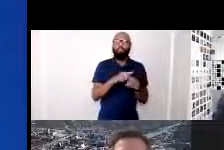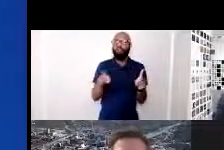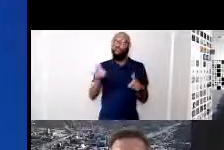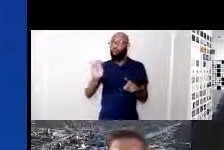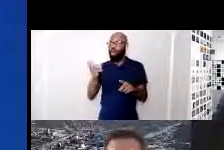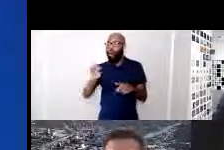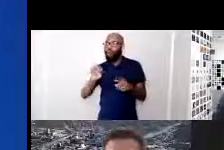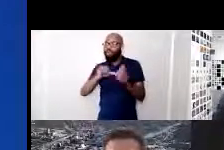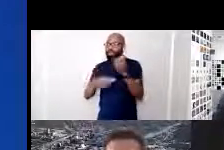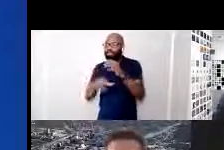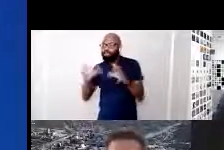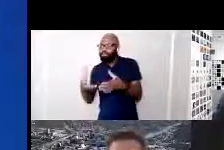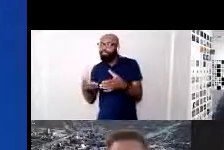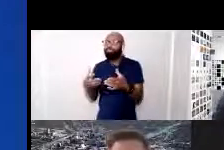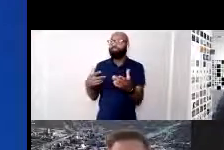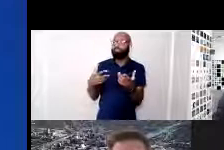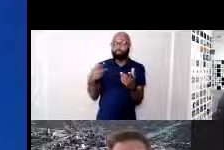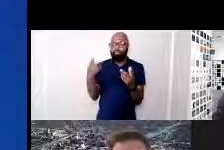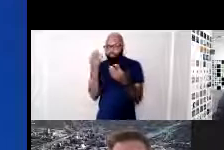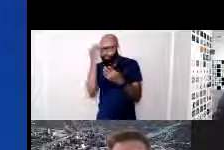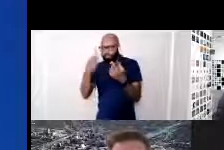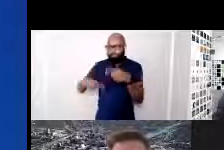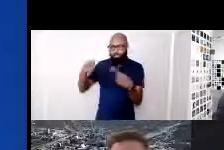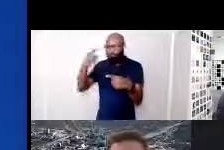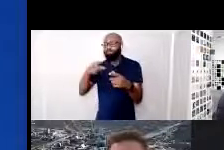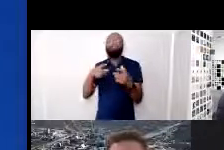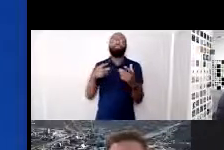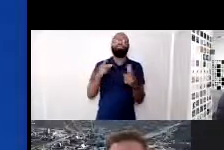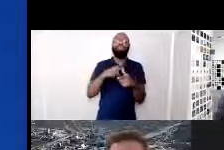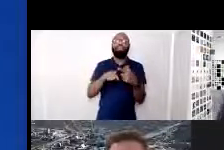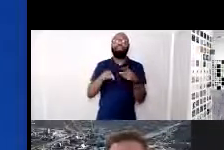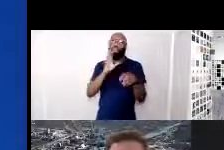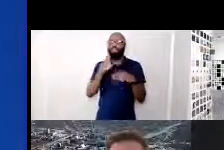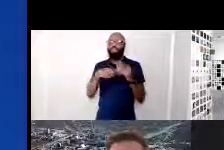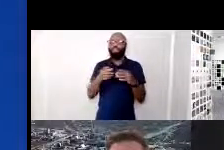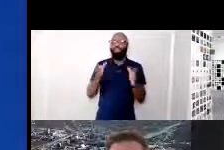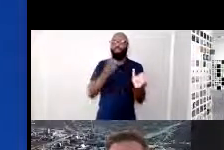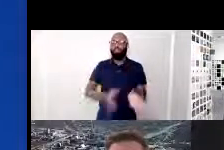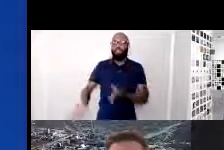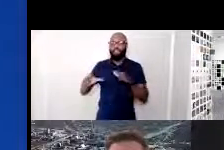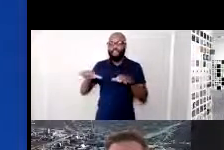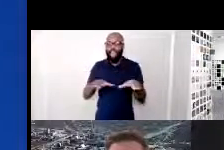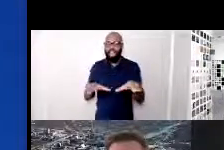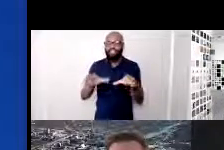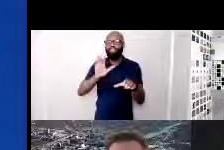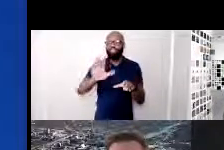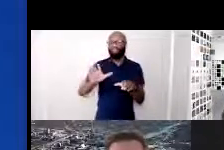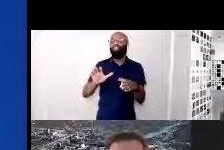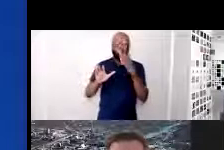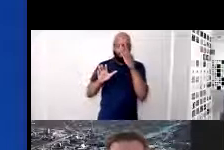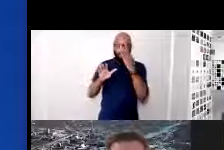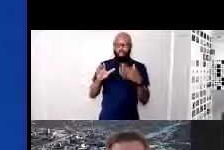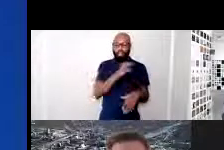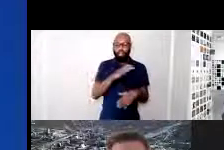and the plan of action that your committees have chosen to present to the larger